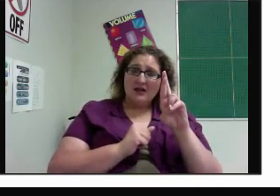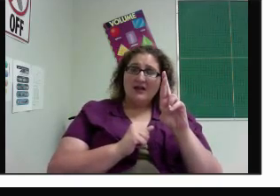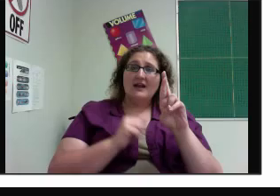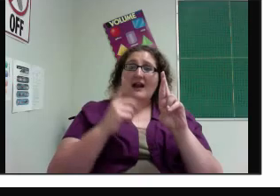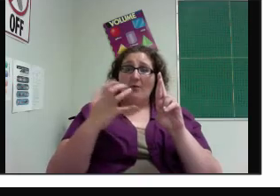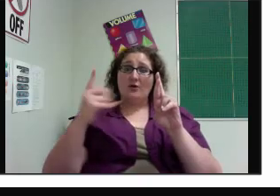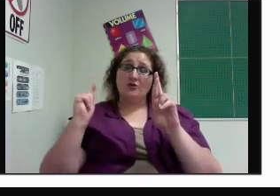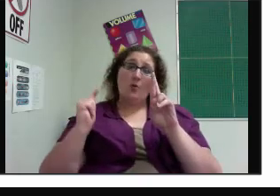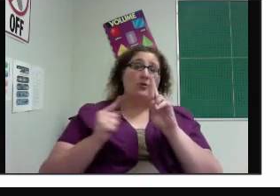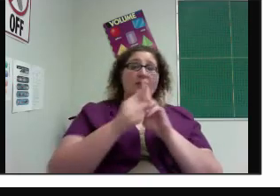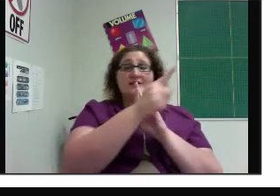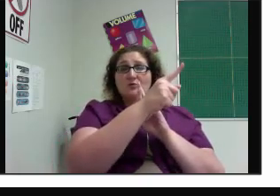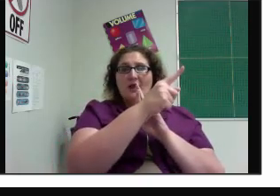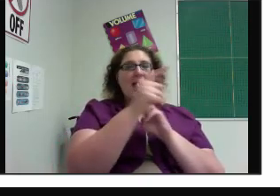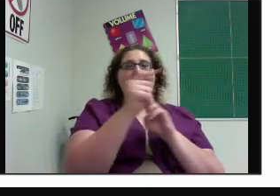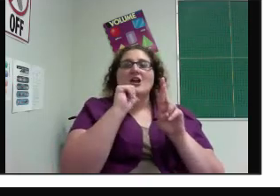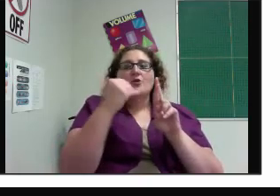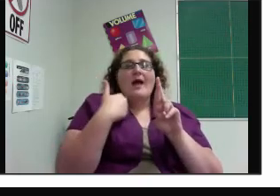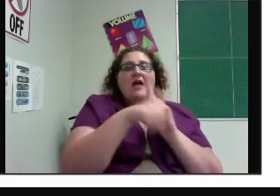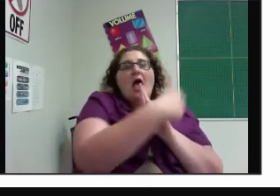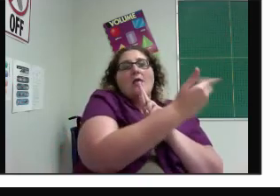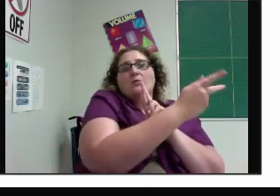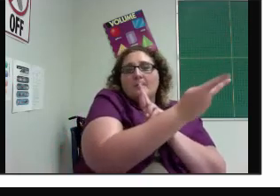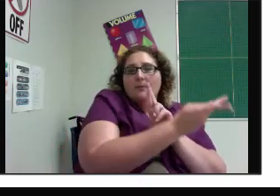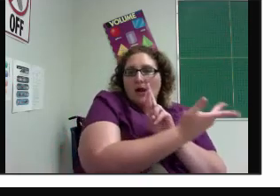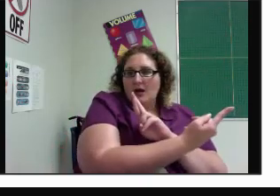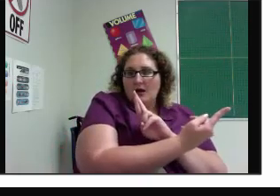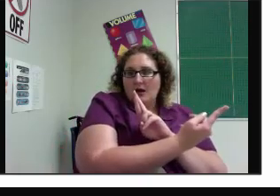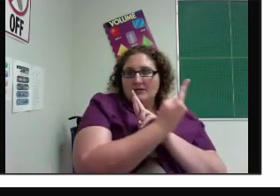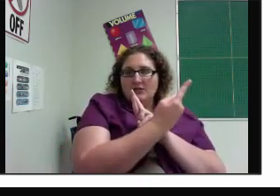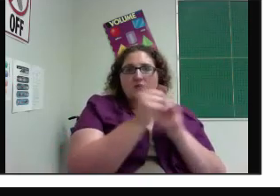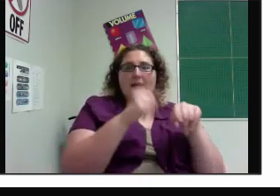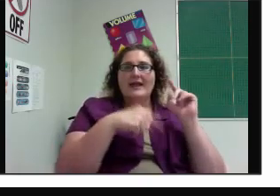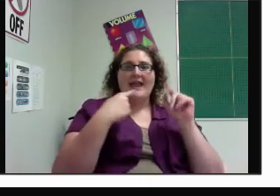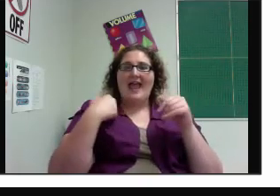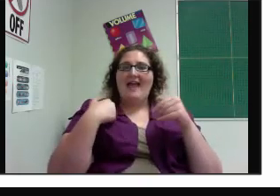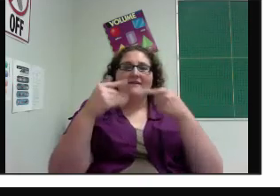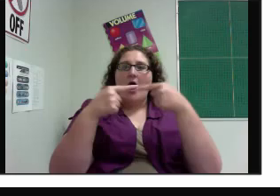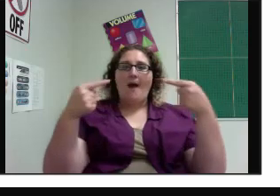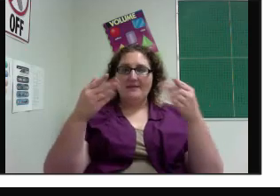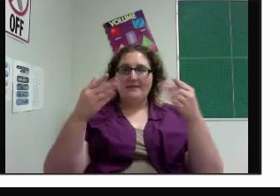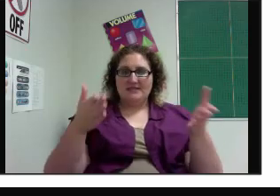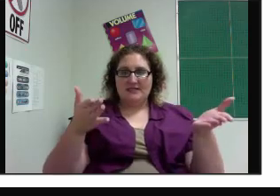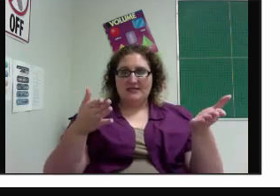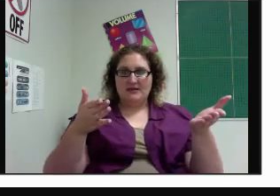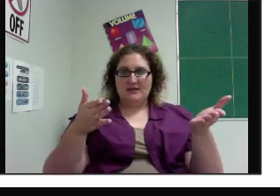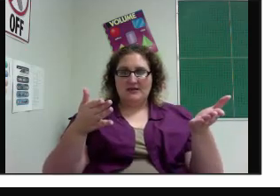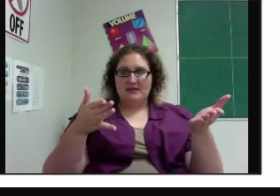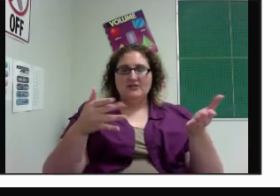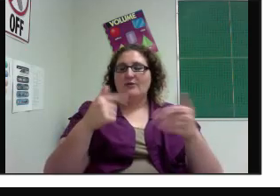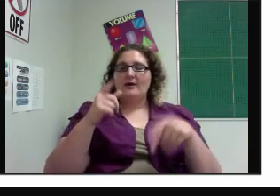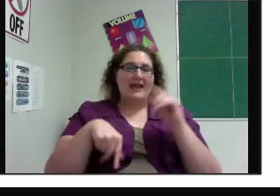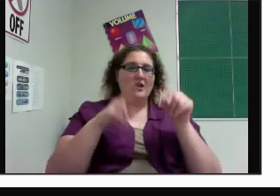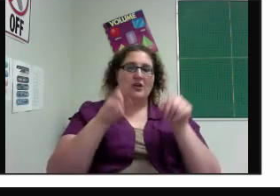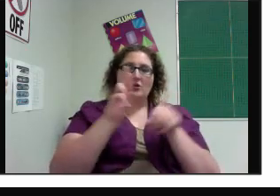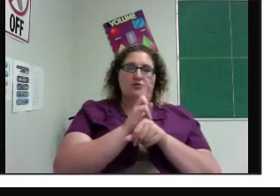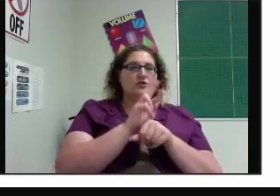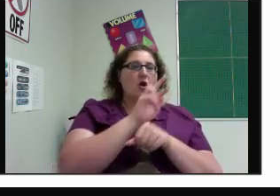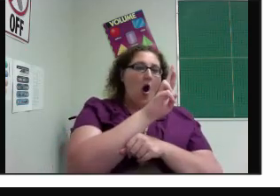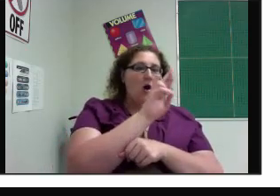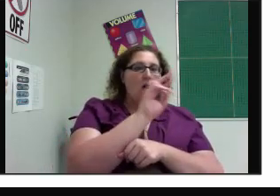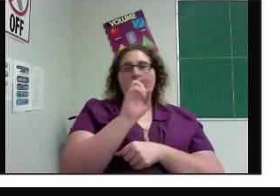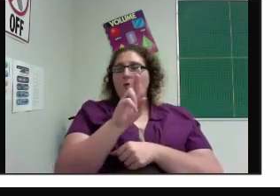if I start with R and I want to go in this direction, I don't have another point labeled there. So I can't